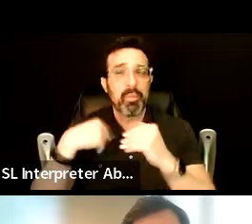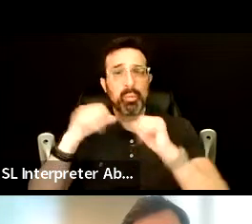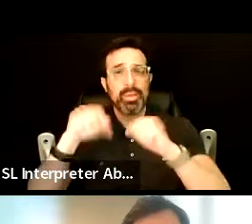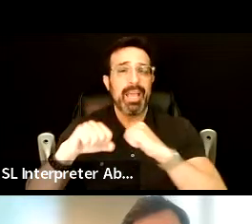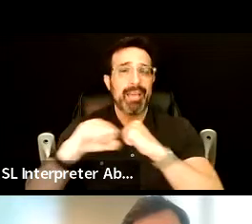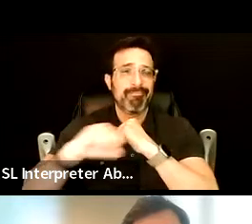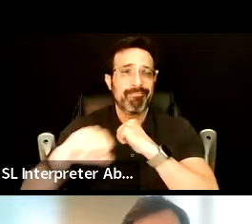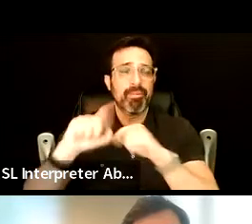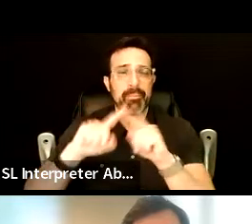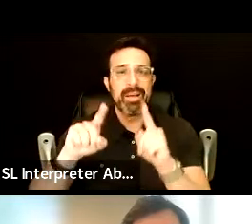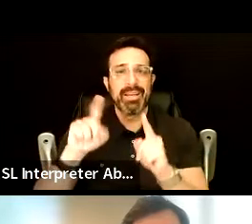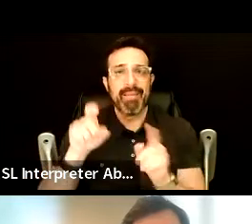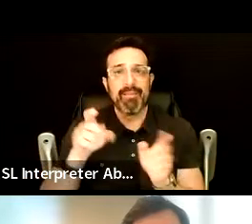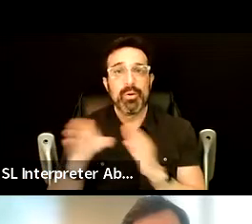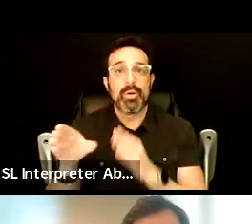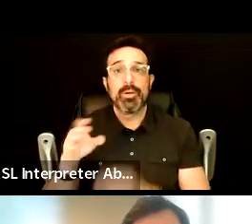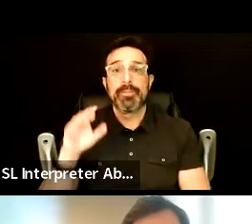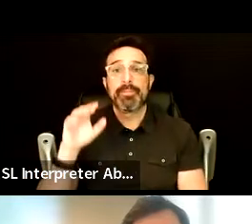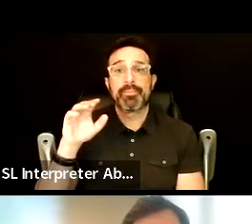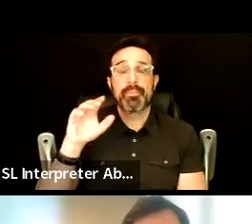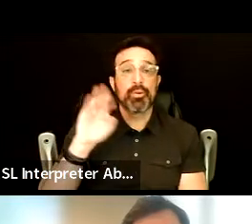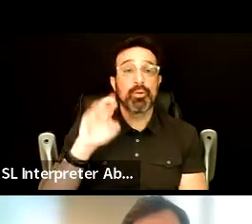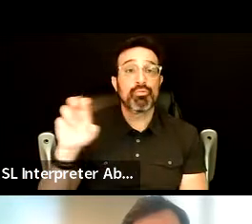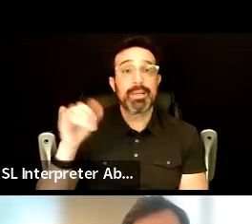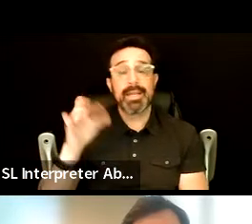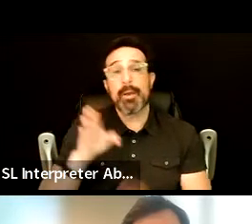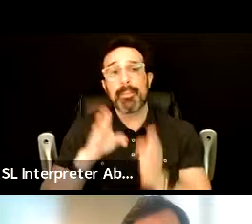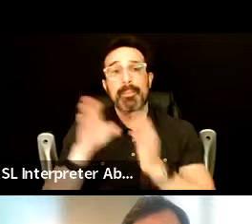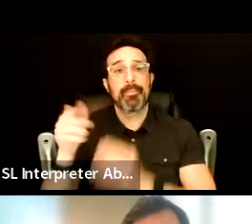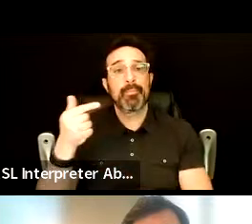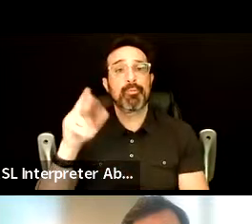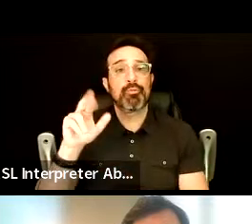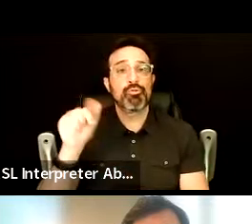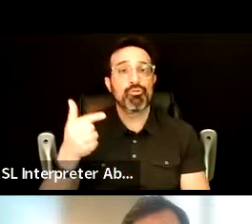Okay, and then we're going to move to those who were in Greg's group.